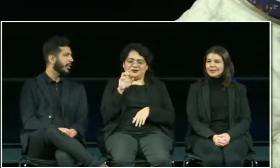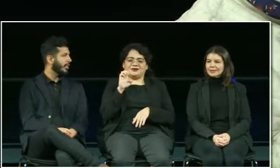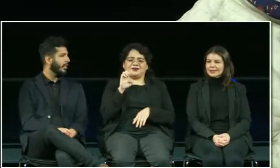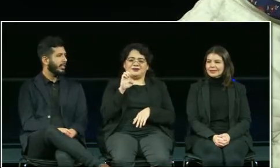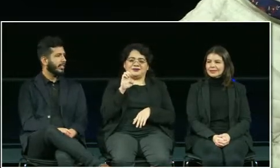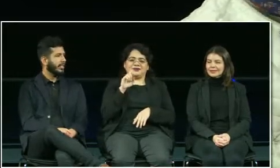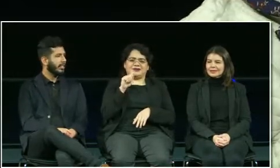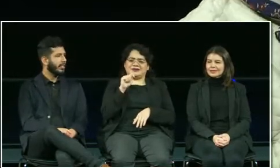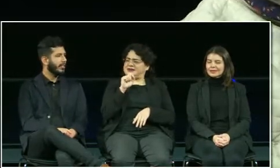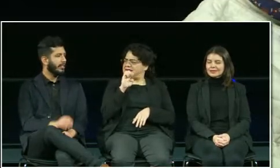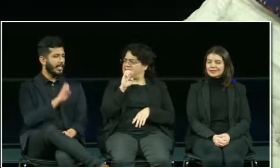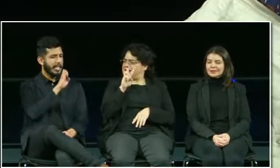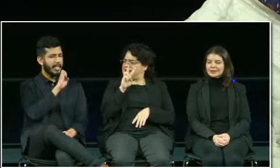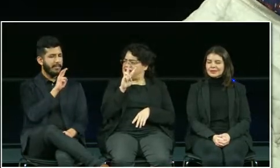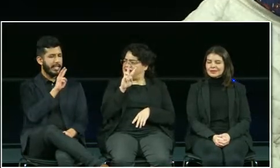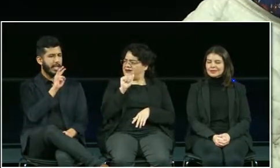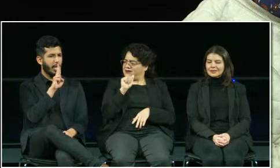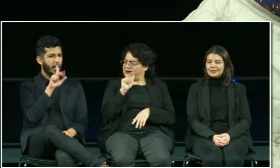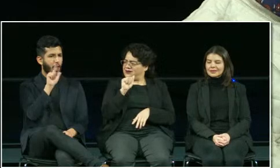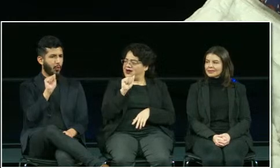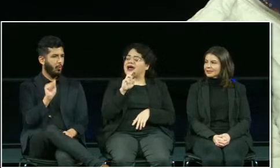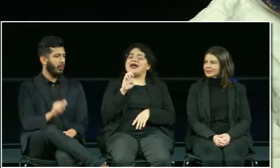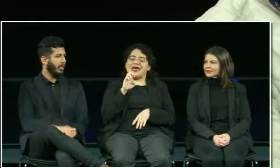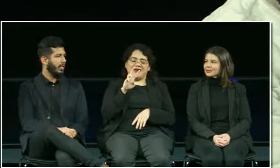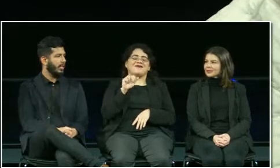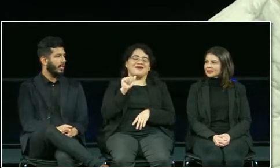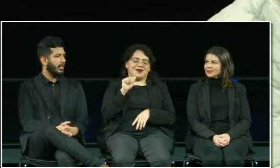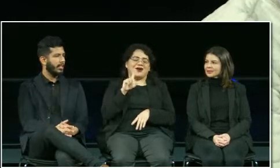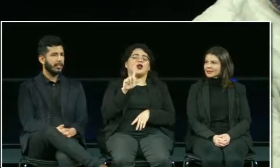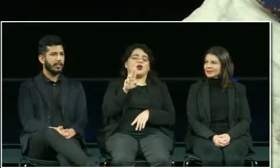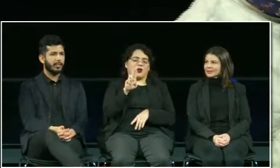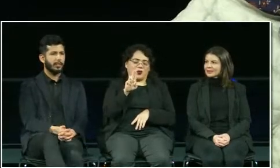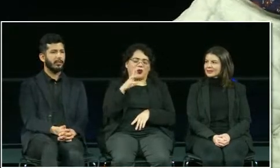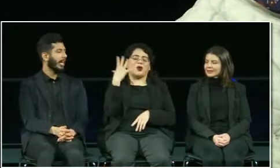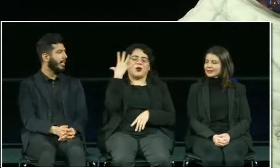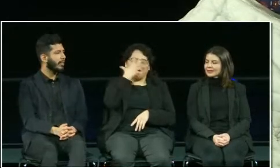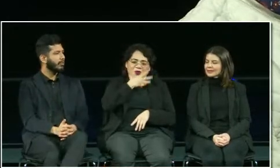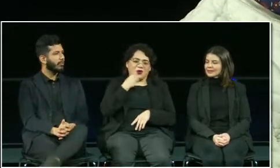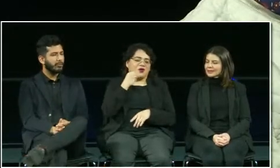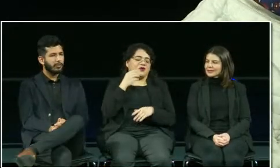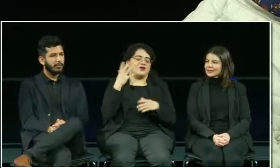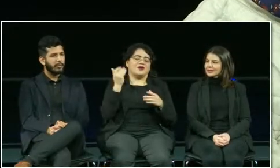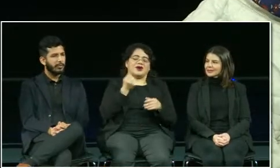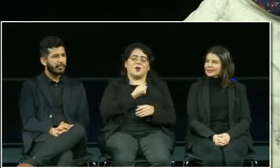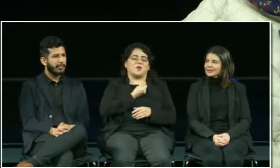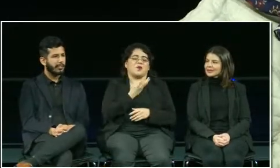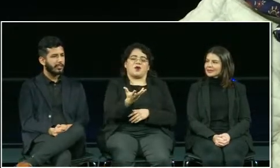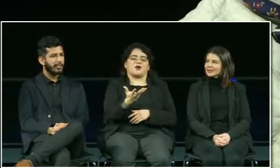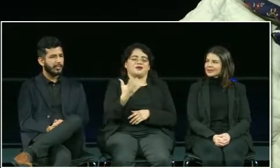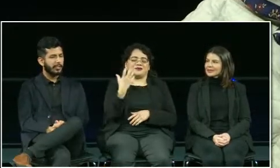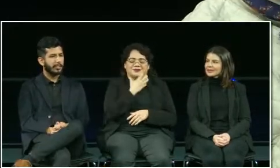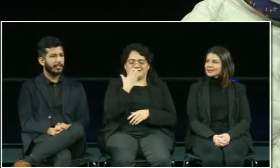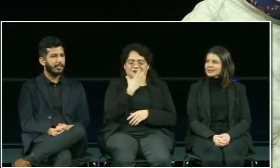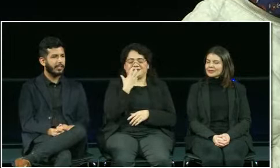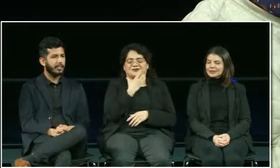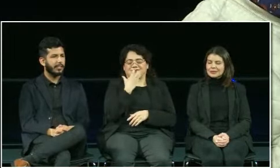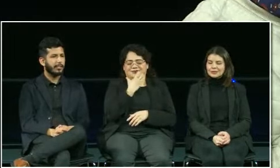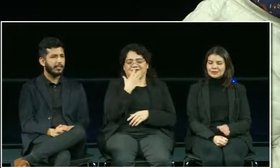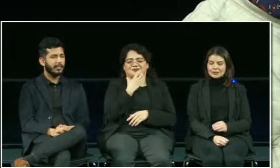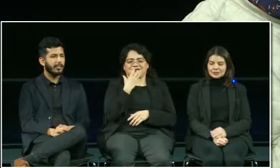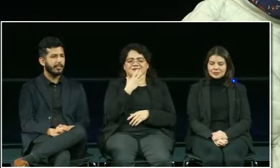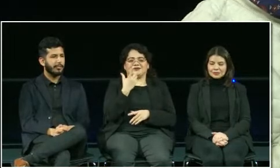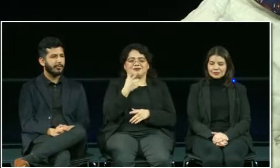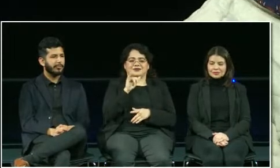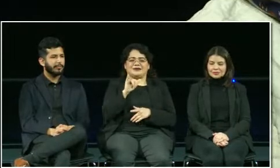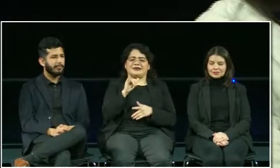storytelling, as many have described, is beautiful and poetic. And it's against a very, very dark